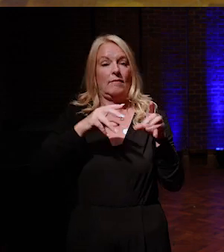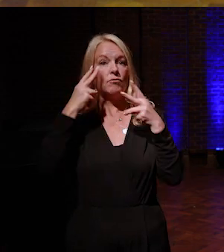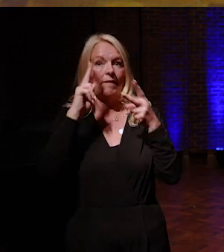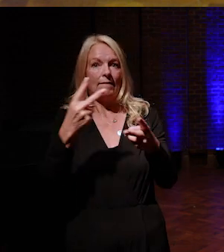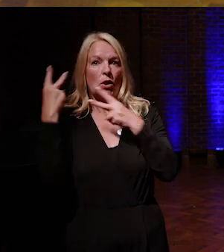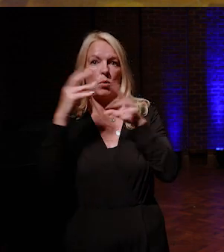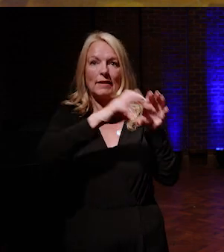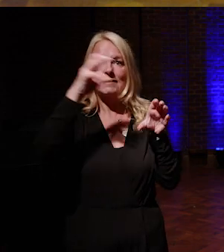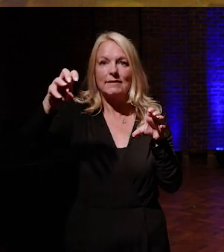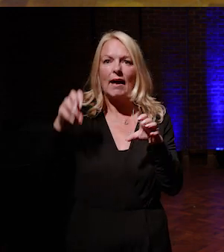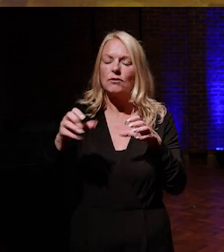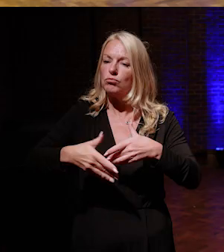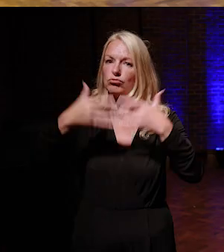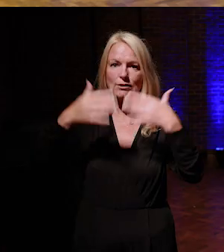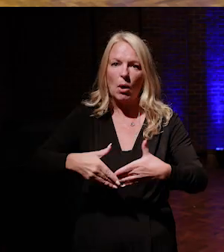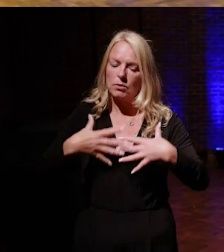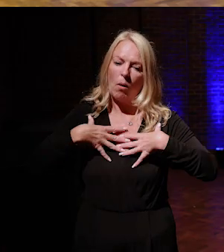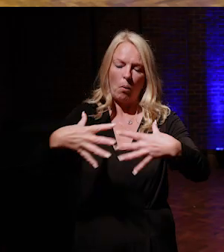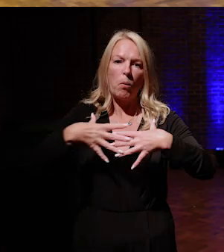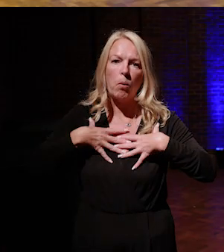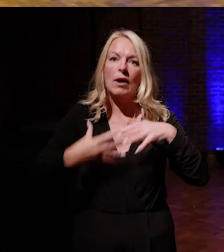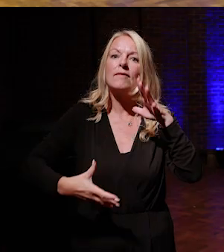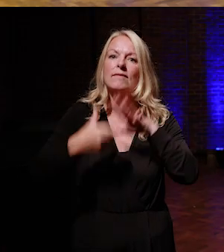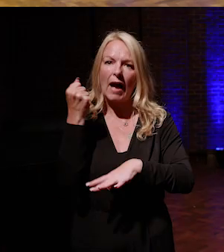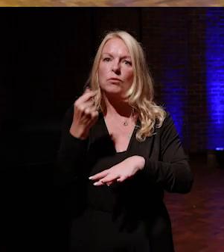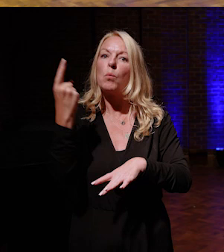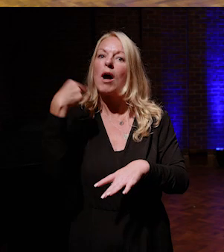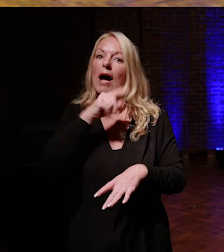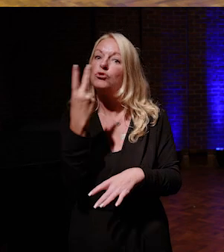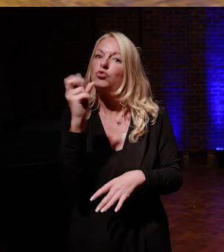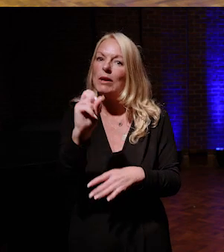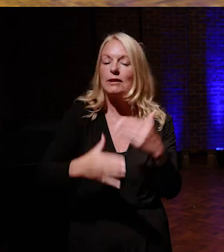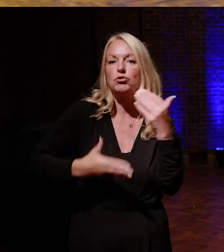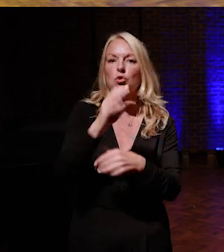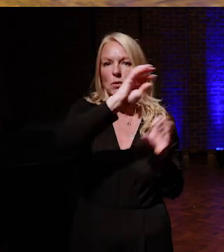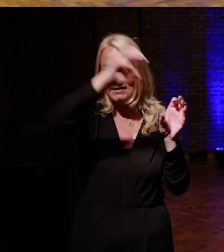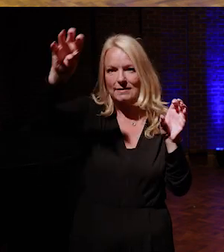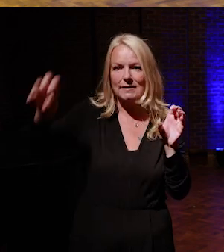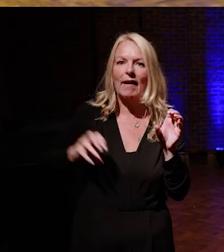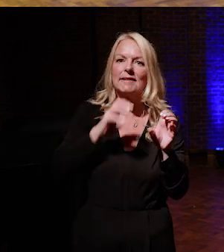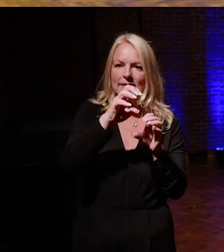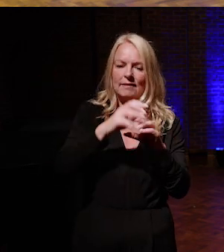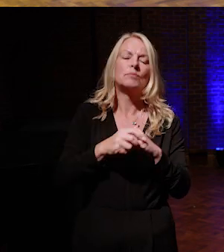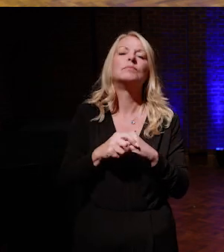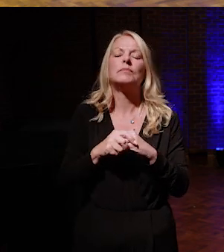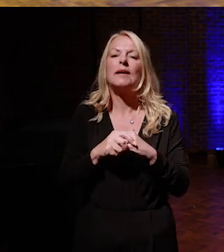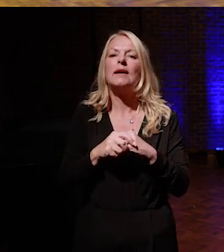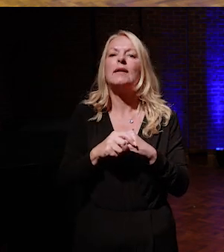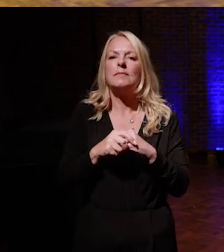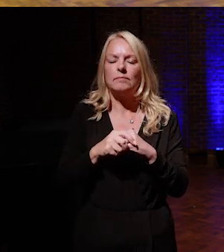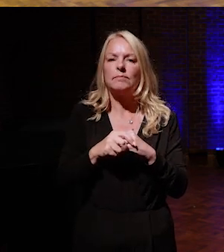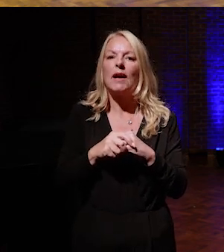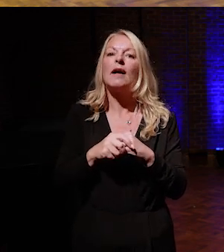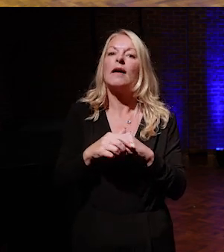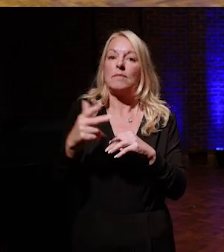the result was actually astounding. We found 120 new site locations. And of the 80